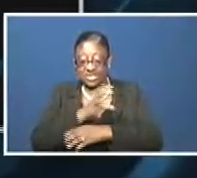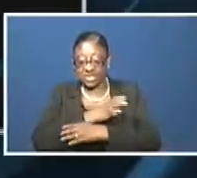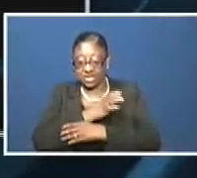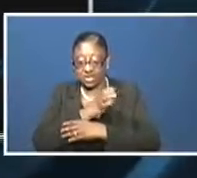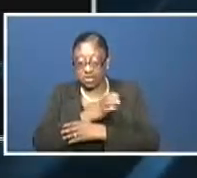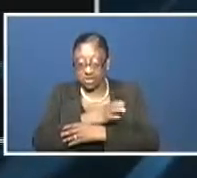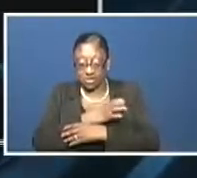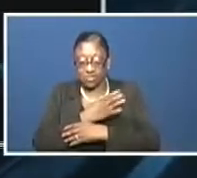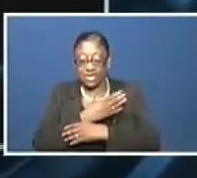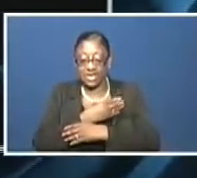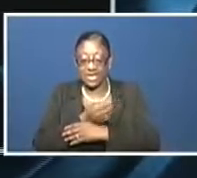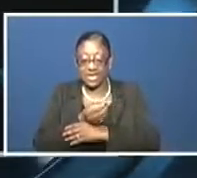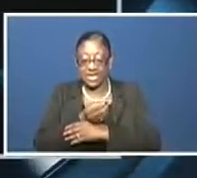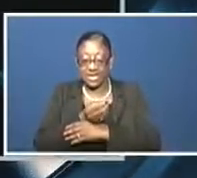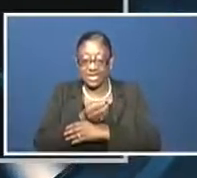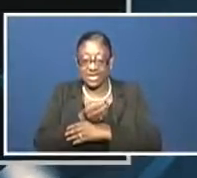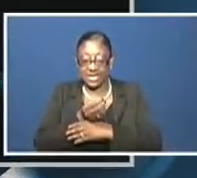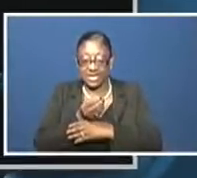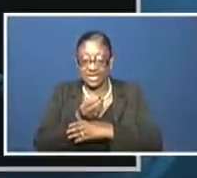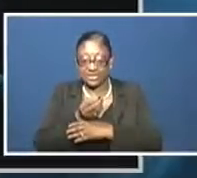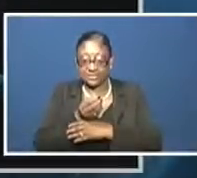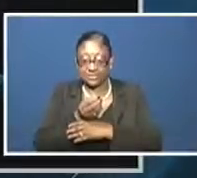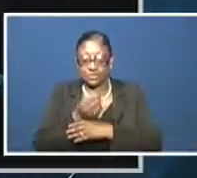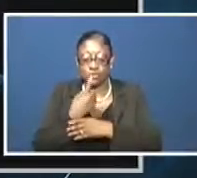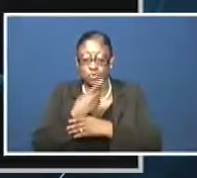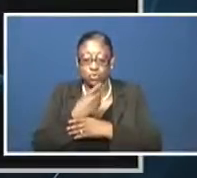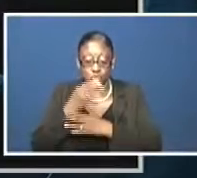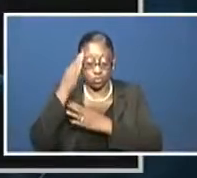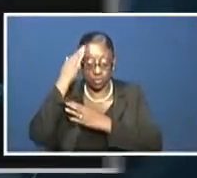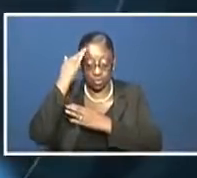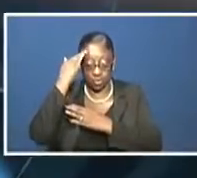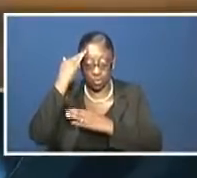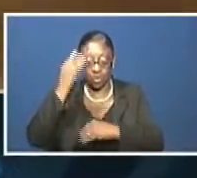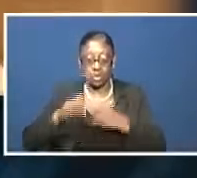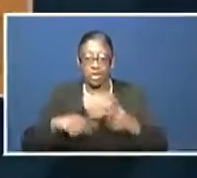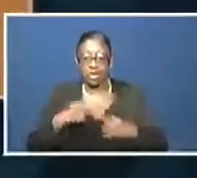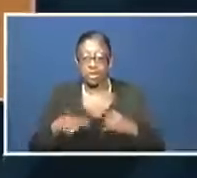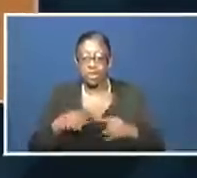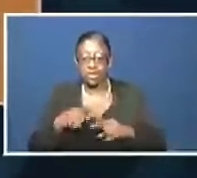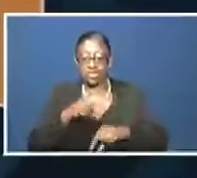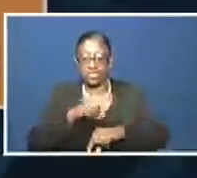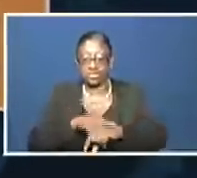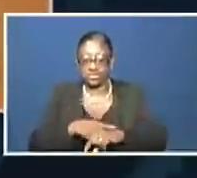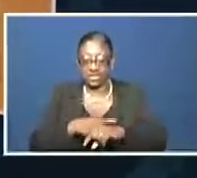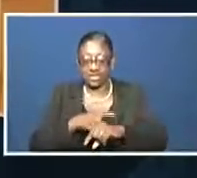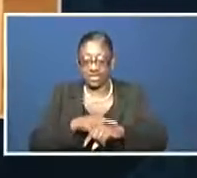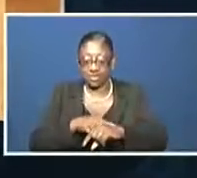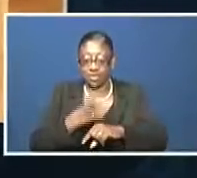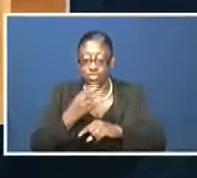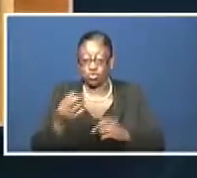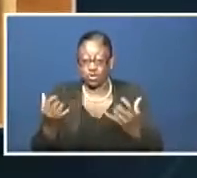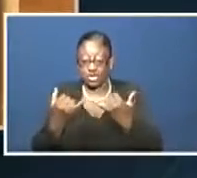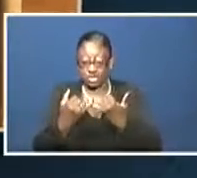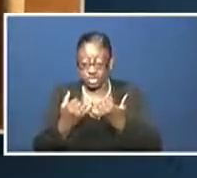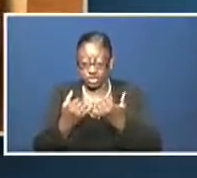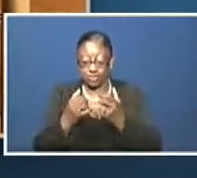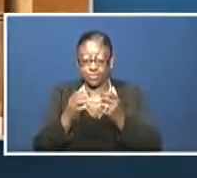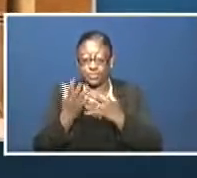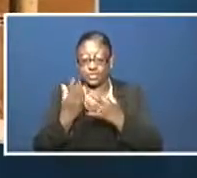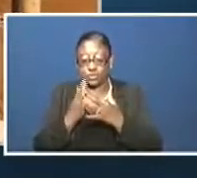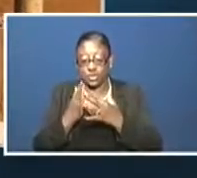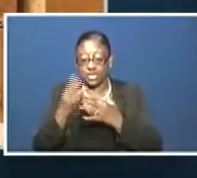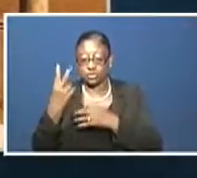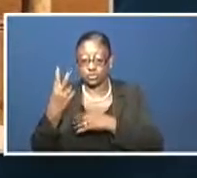and Aviation, the Honorable Chester Cooper, who acknowledged the endearing ties between the two countries. Those